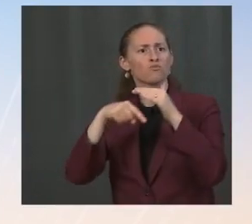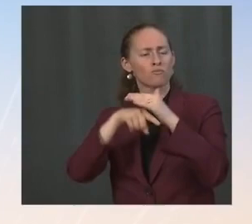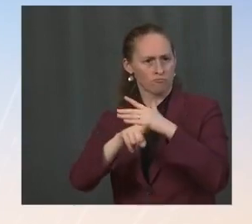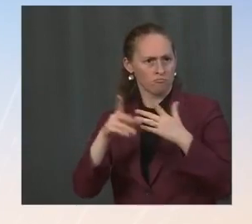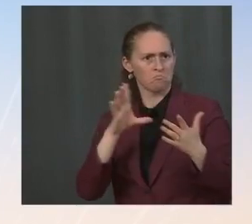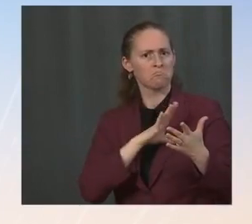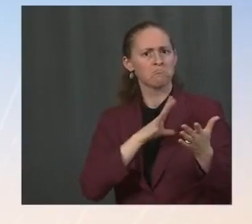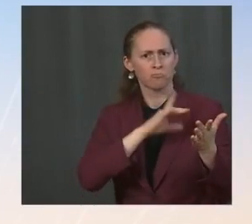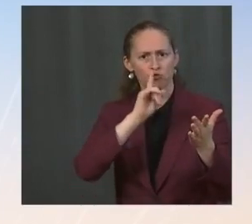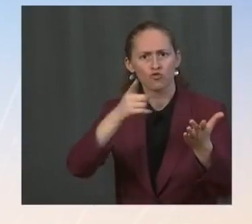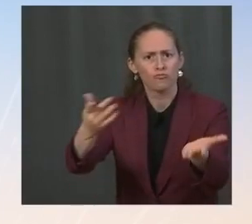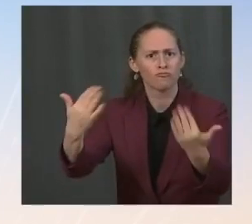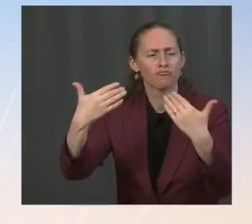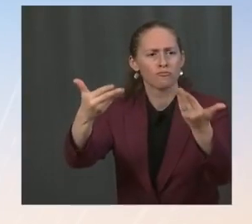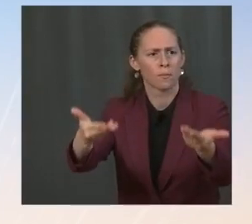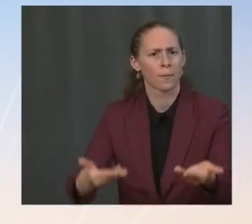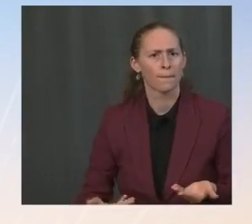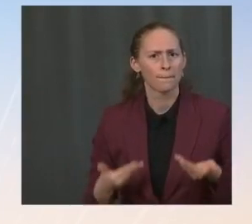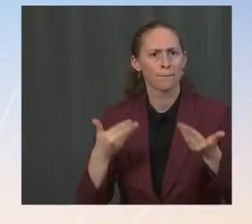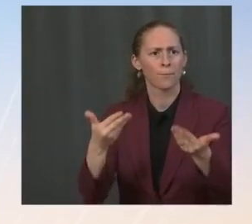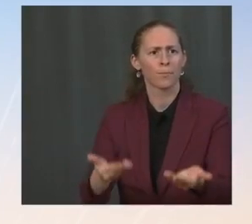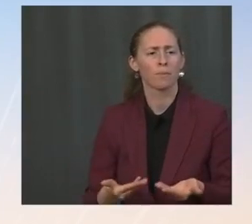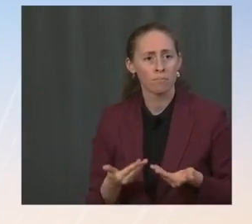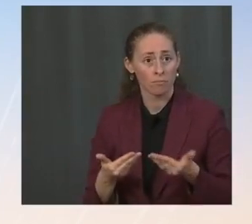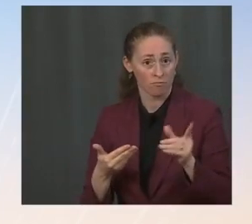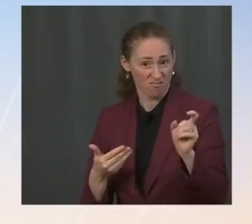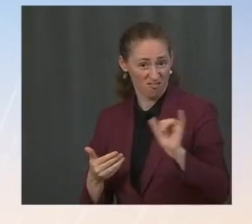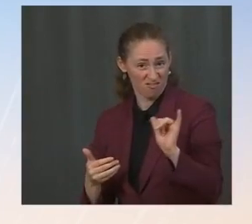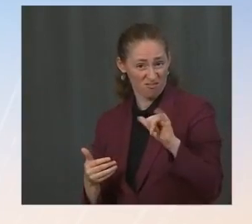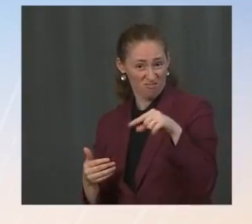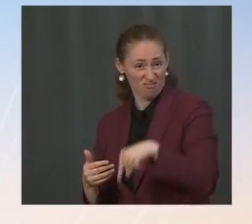situation this time around? Is this going to be different, or do you